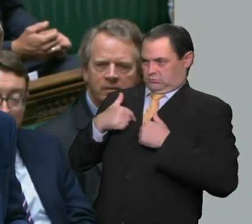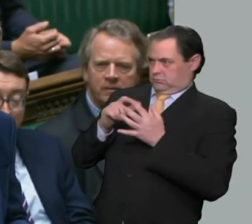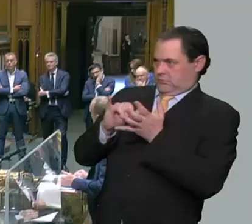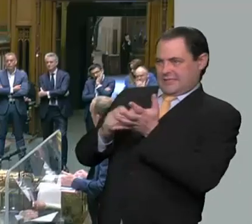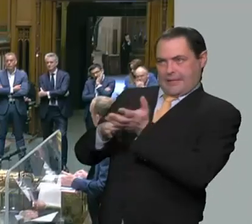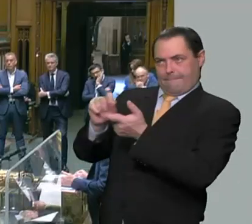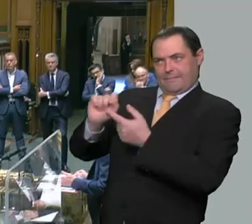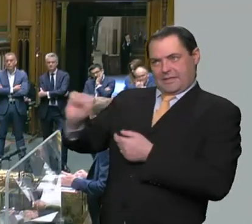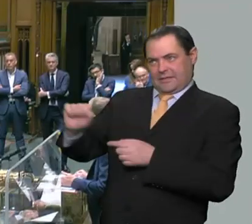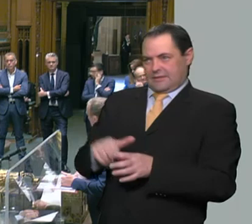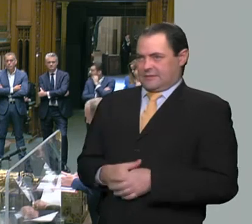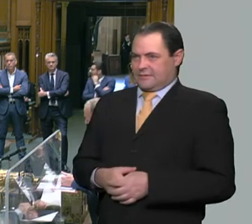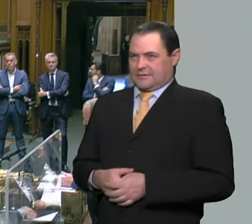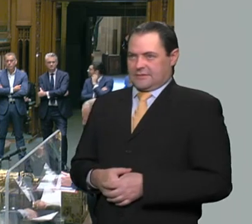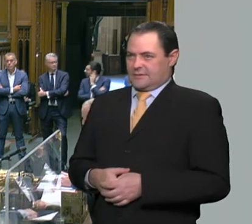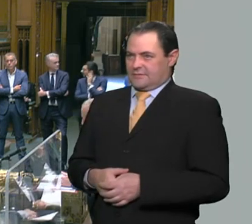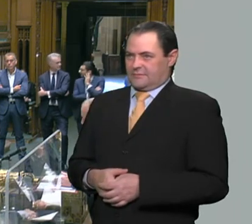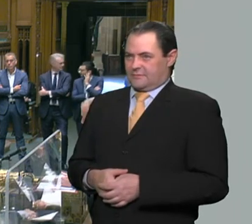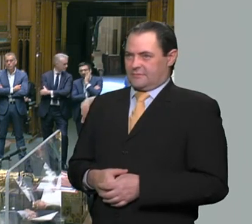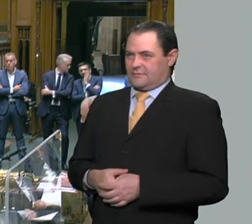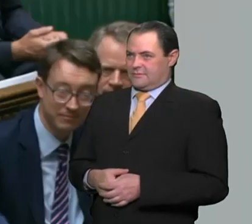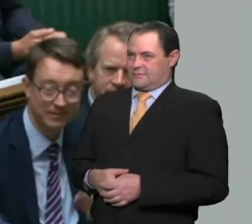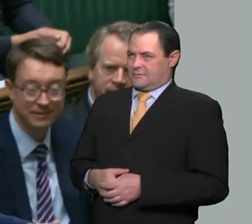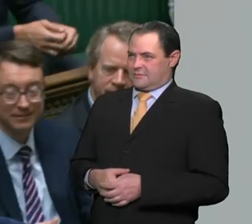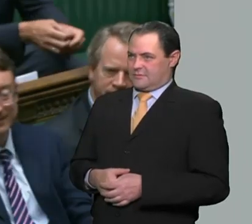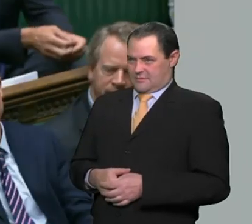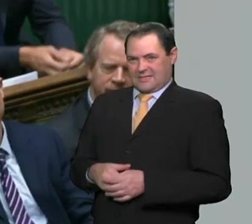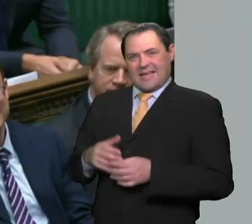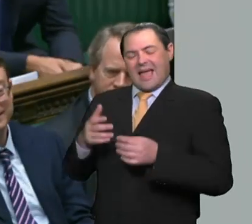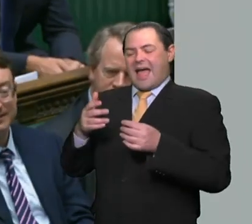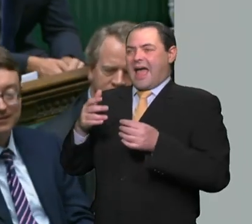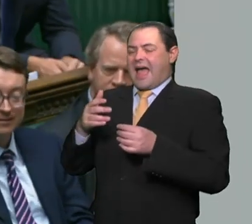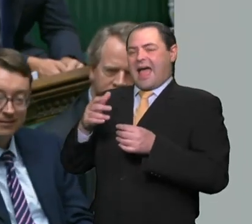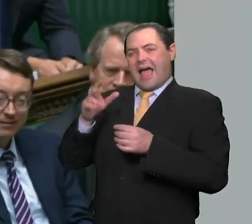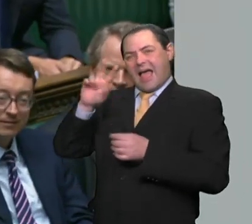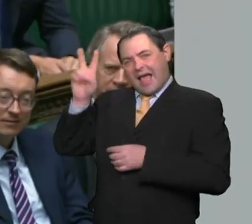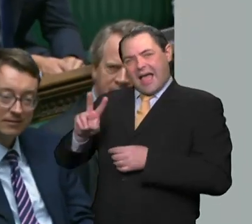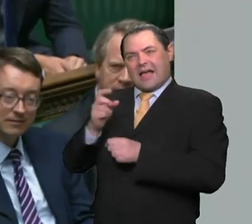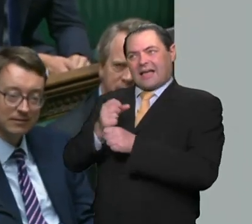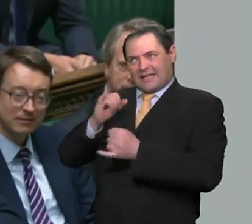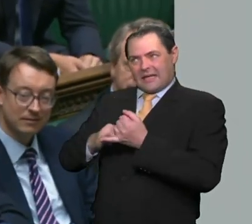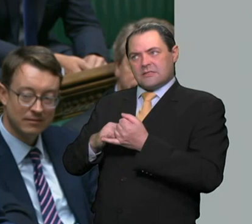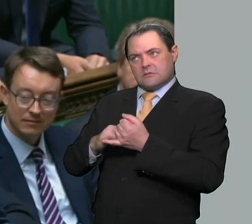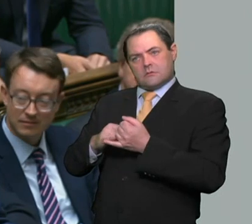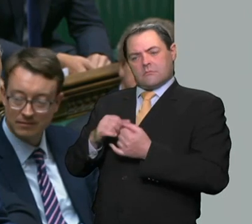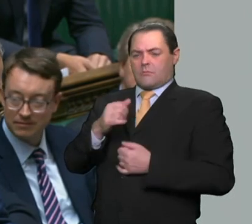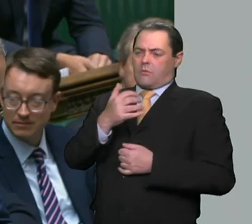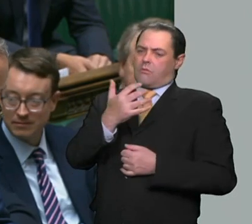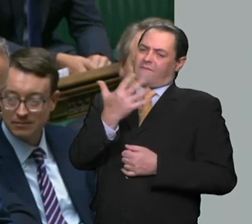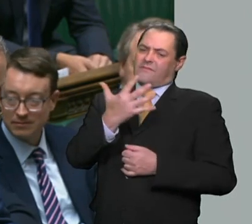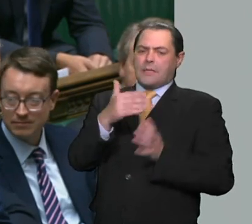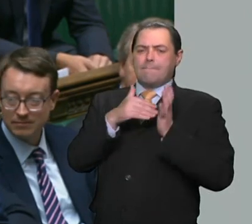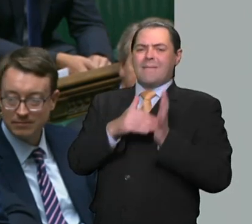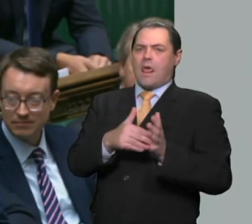cap, the energy price cap will save 15 million households up to £100 each